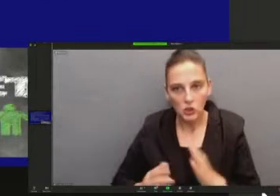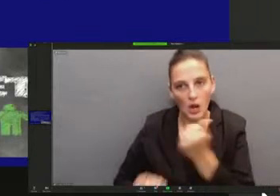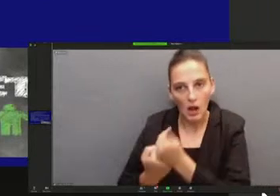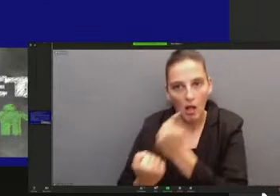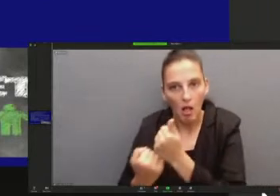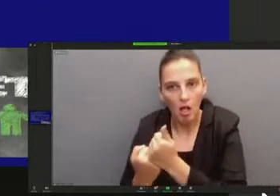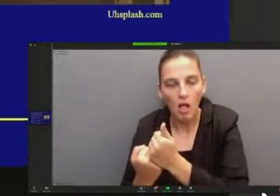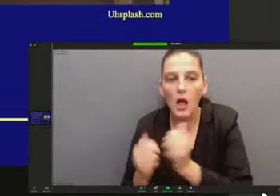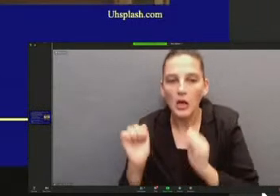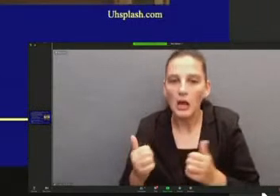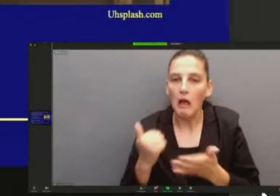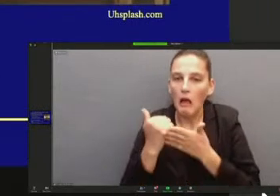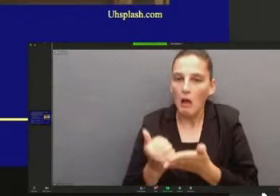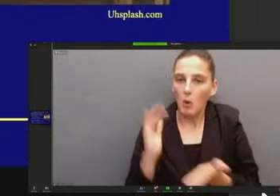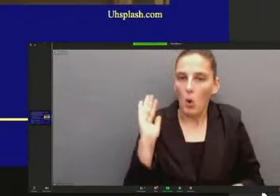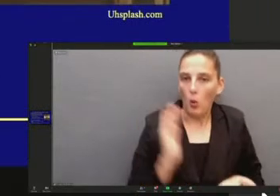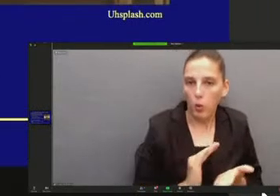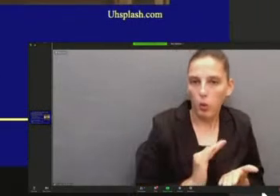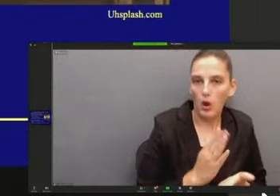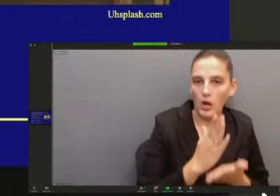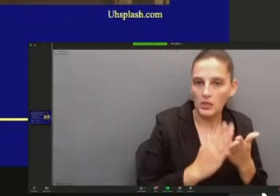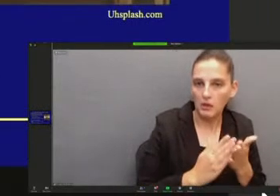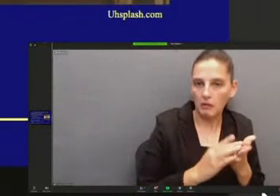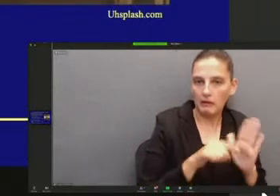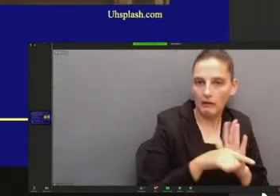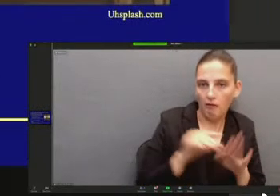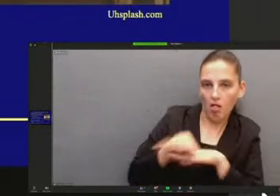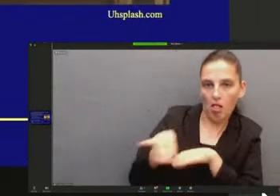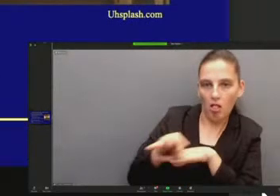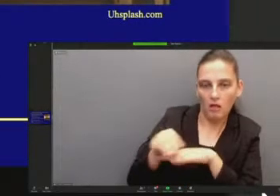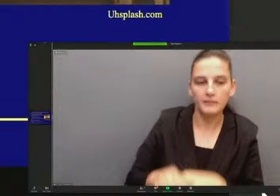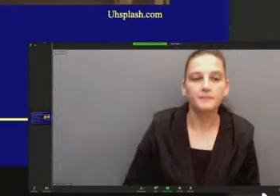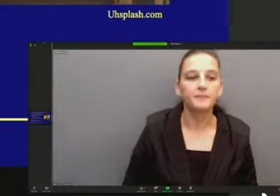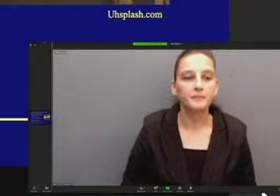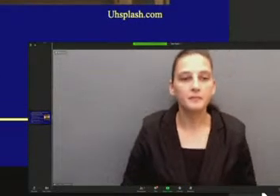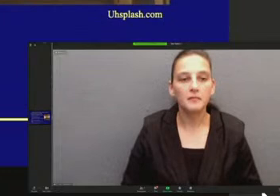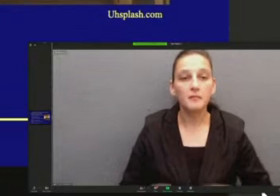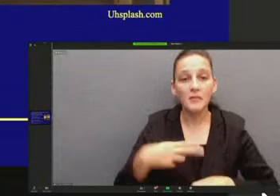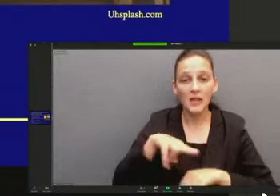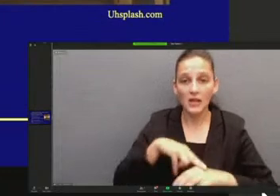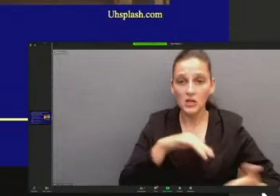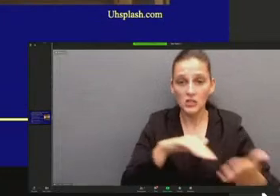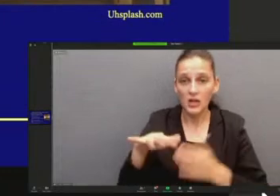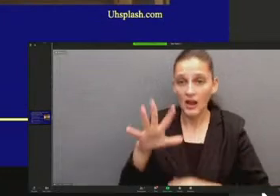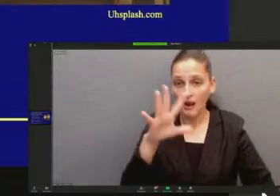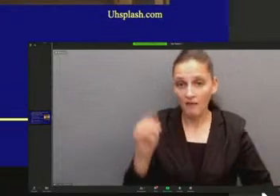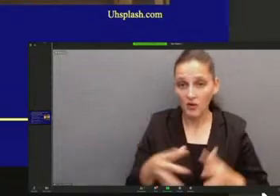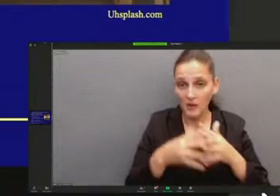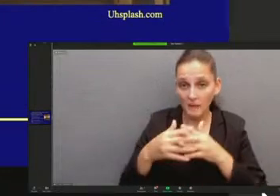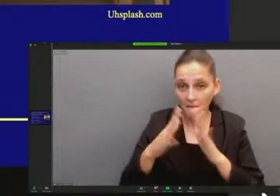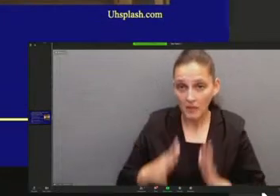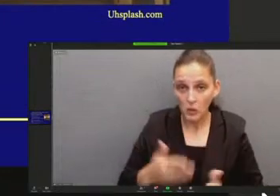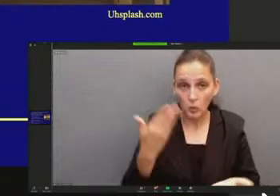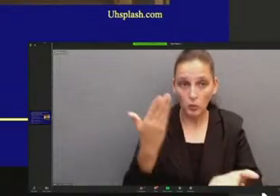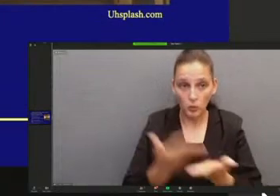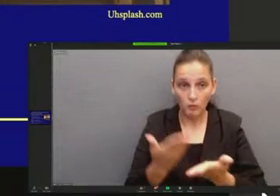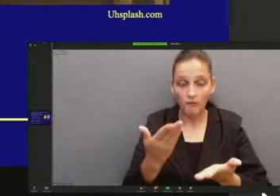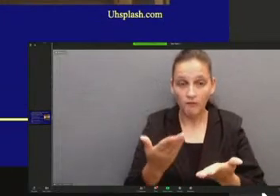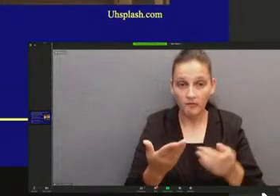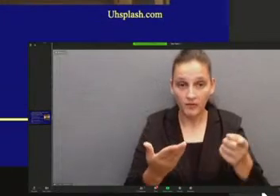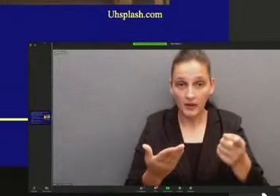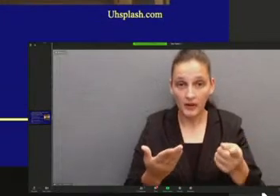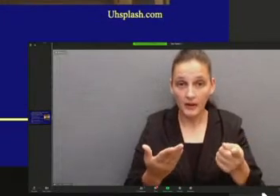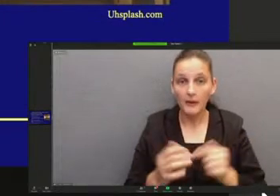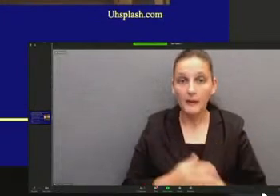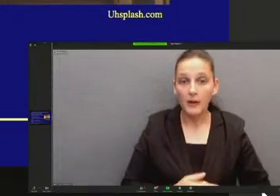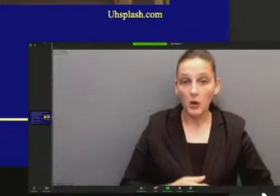least some of the negative effects of those exposure. A national study of African Americans found that levels, multiple aspects